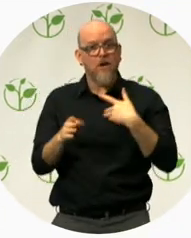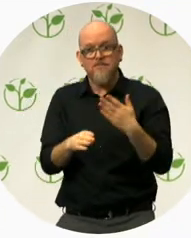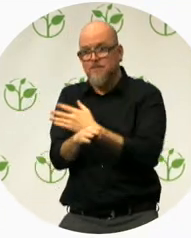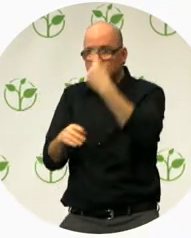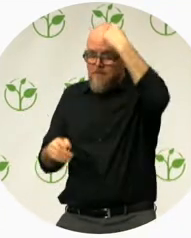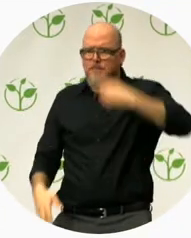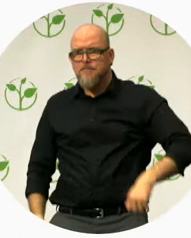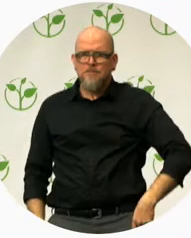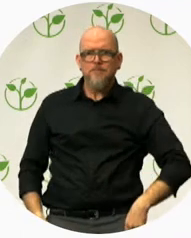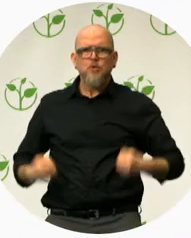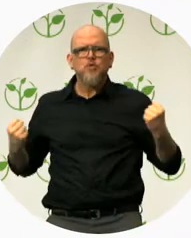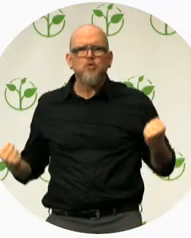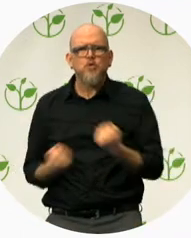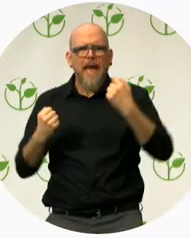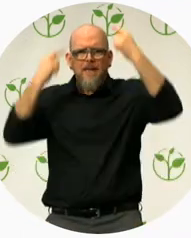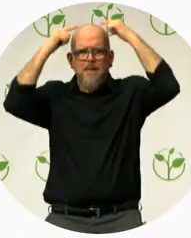I used a brain